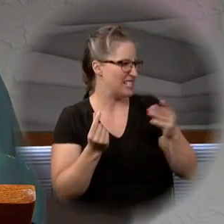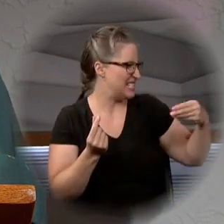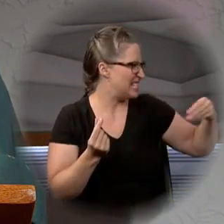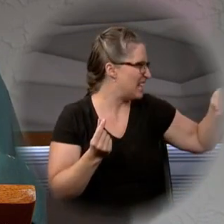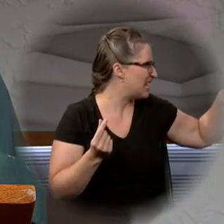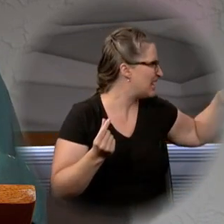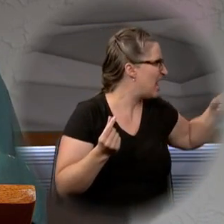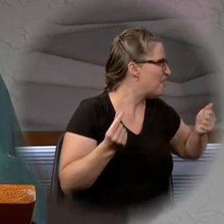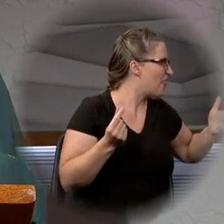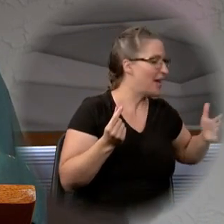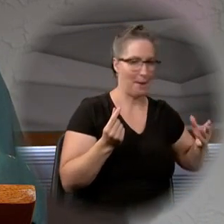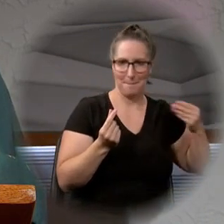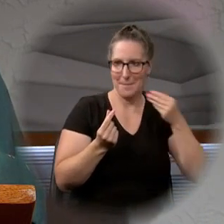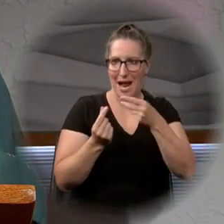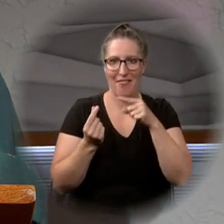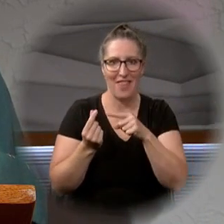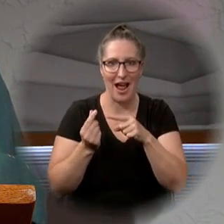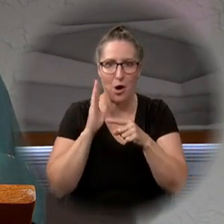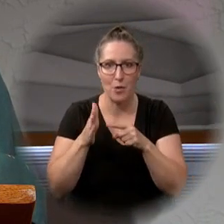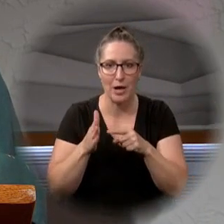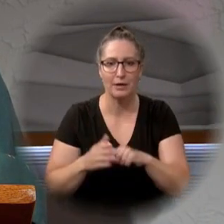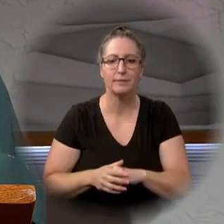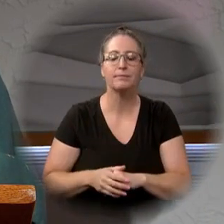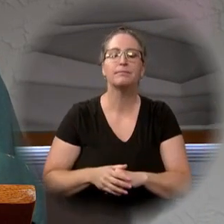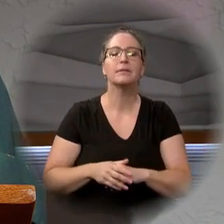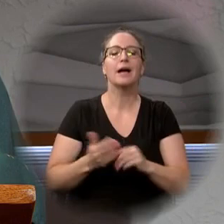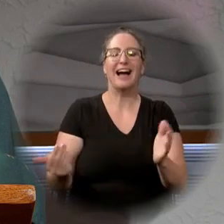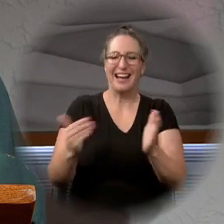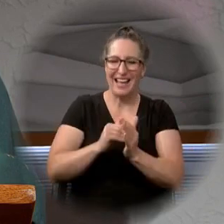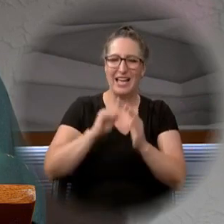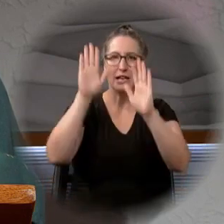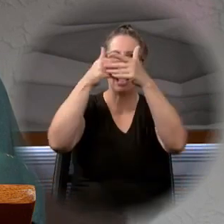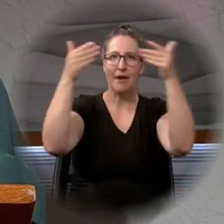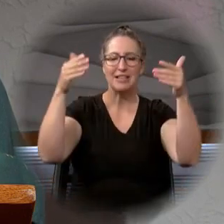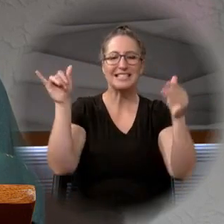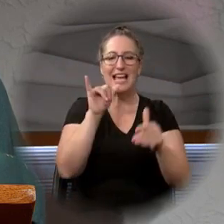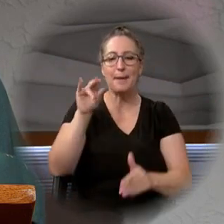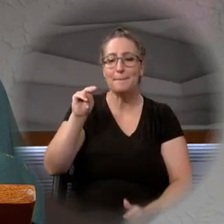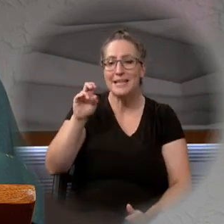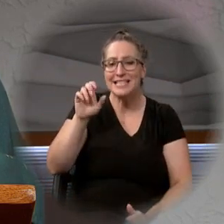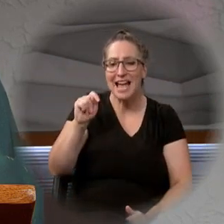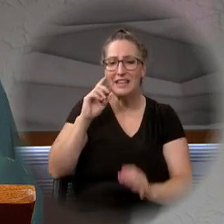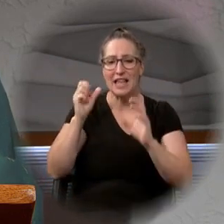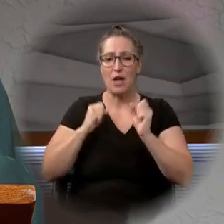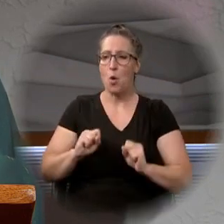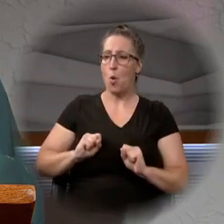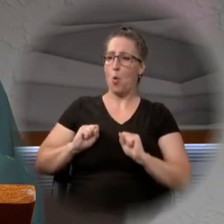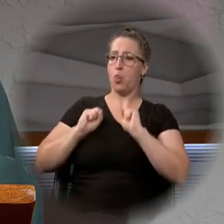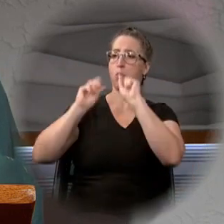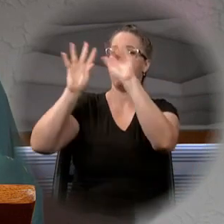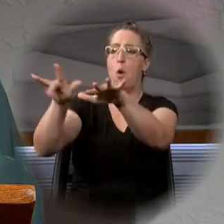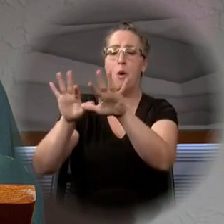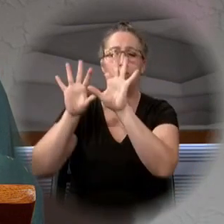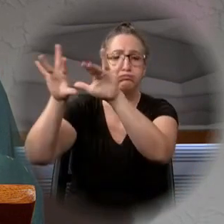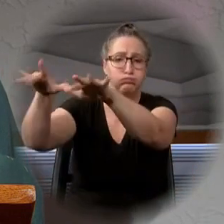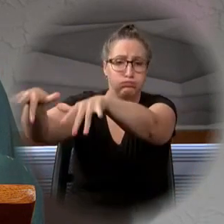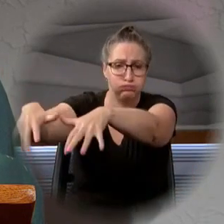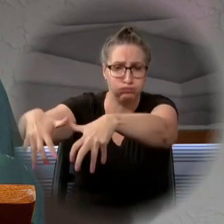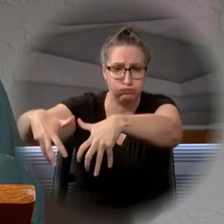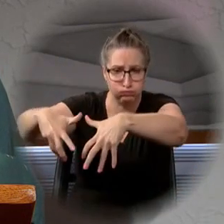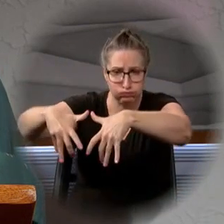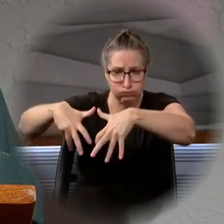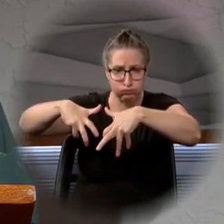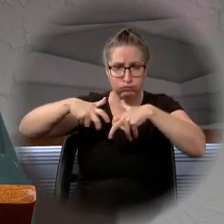buys it. Again, the kingdom of heaven is like a net thrown into the sea, which collects fish of every